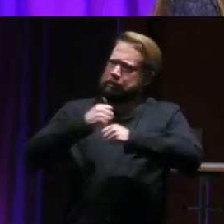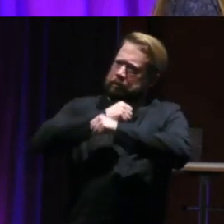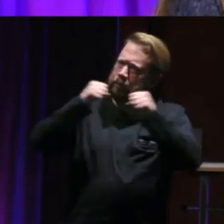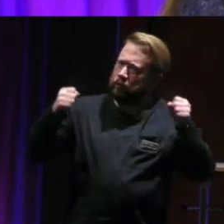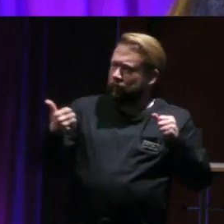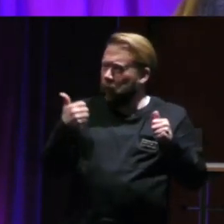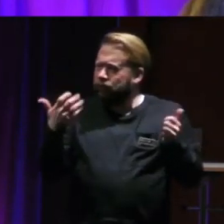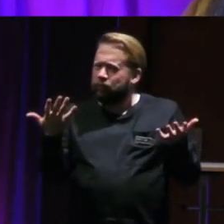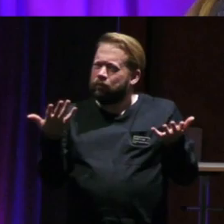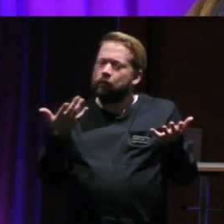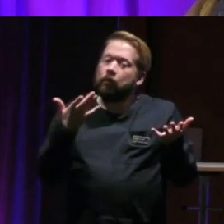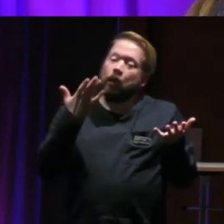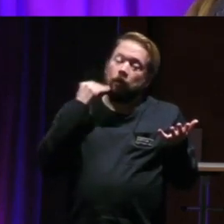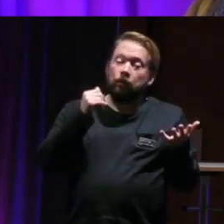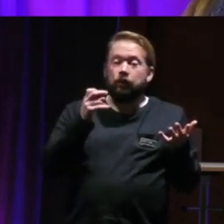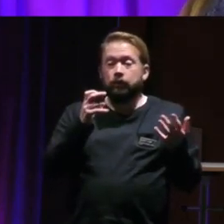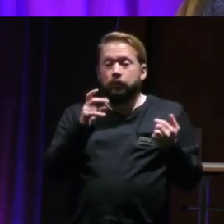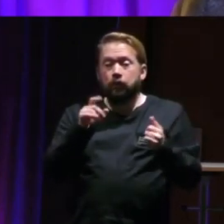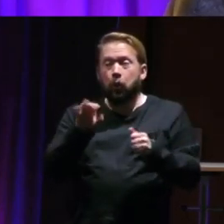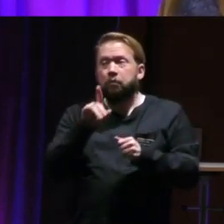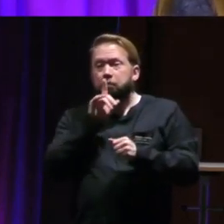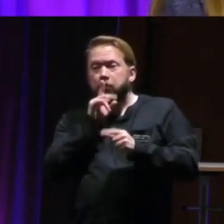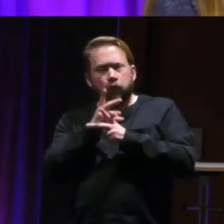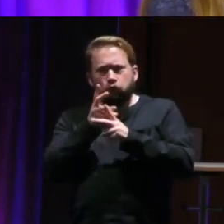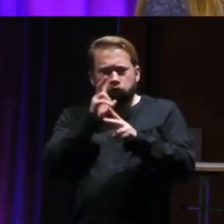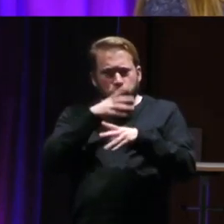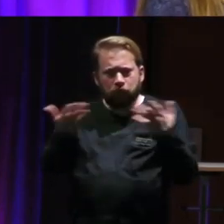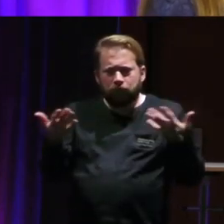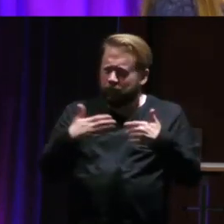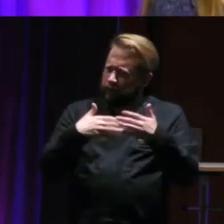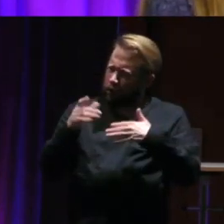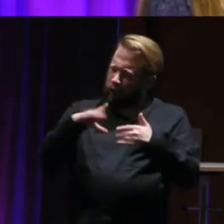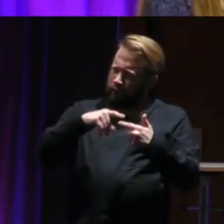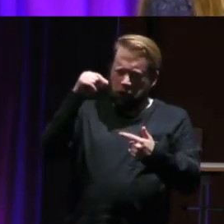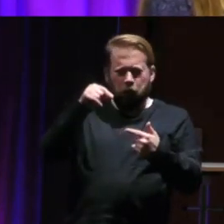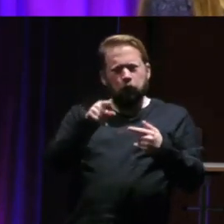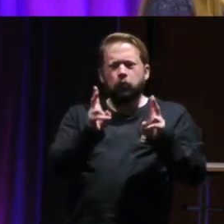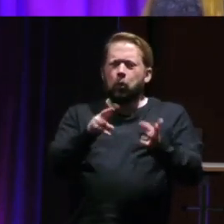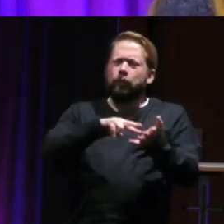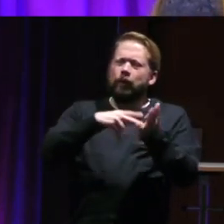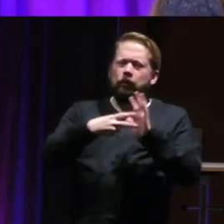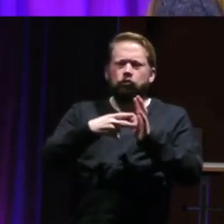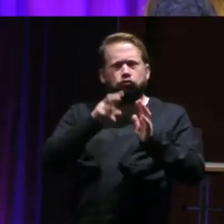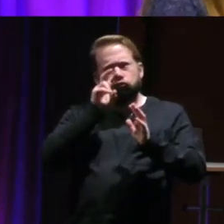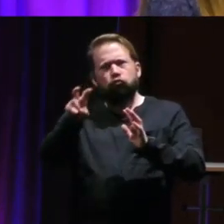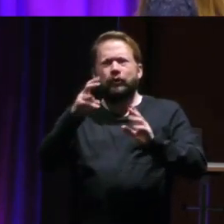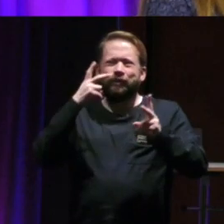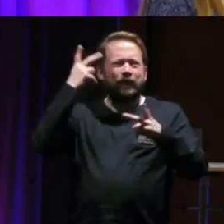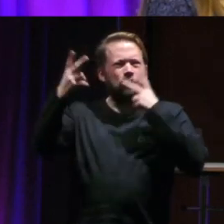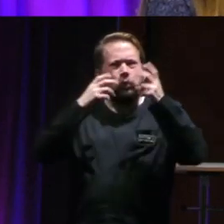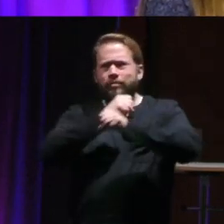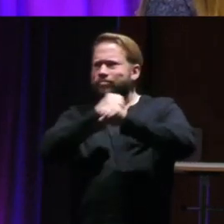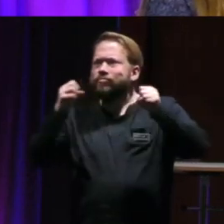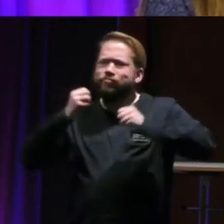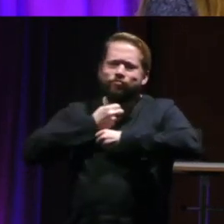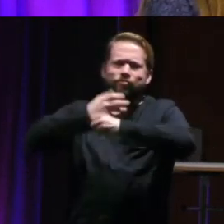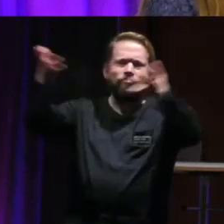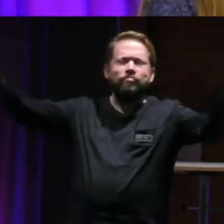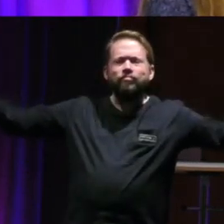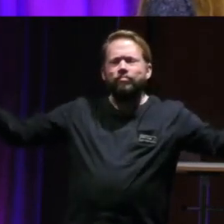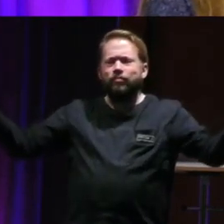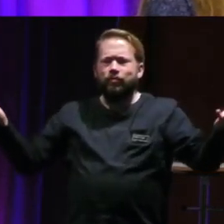heard otherwise? Or why did you choose that kind of methods? That was like not right now,